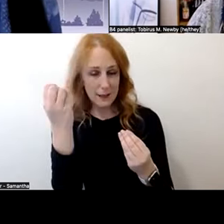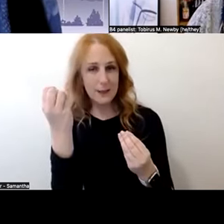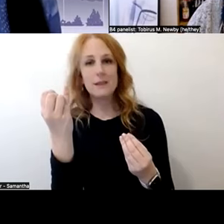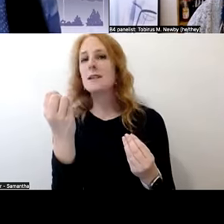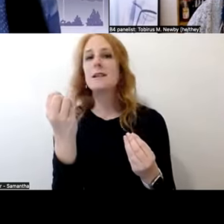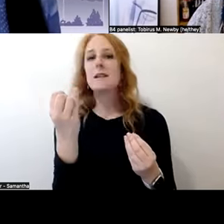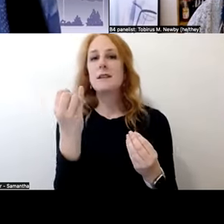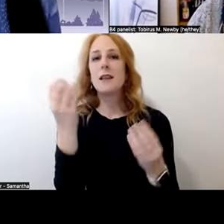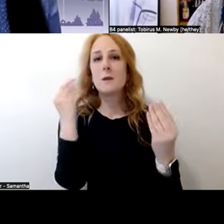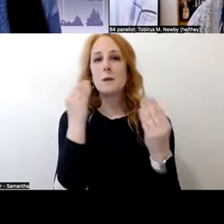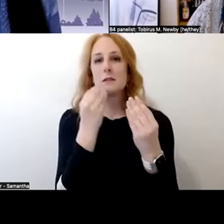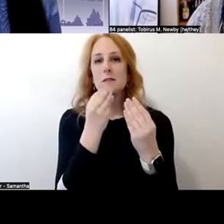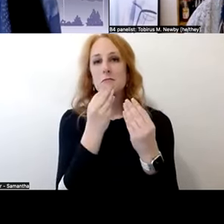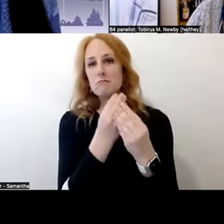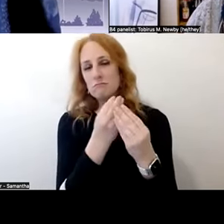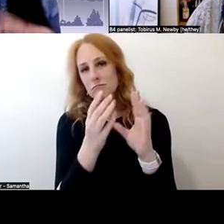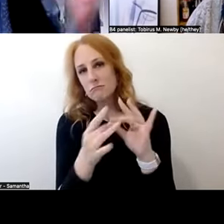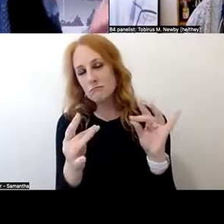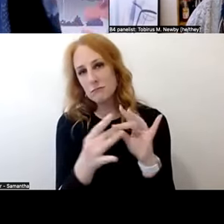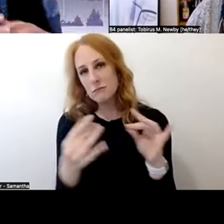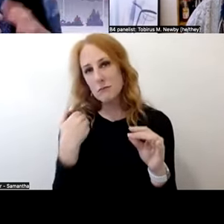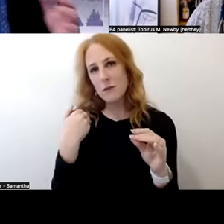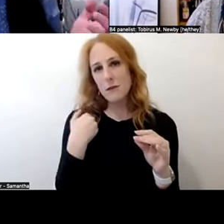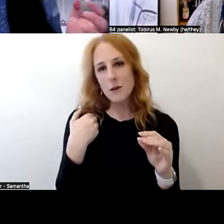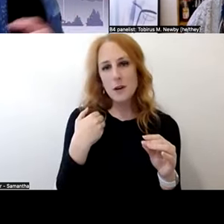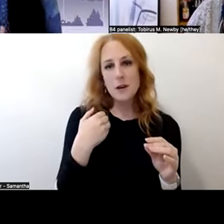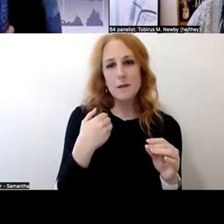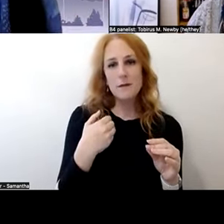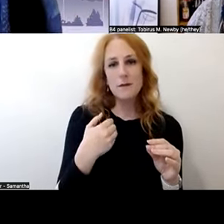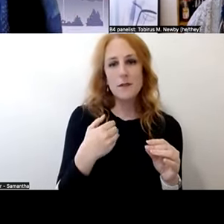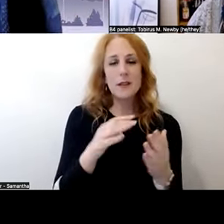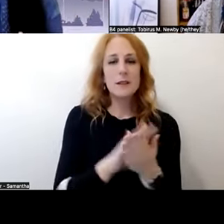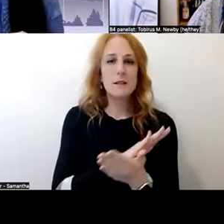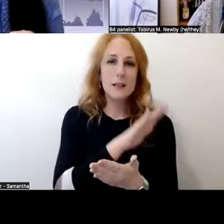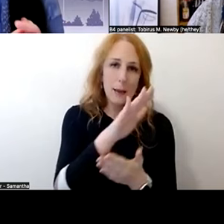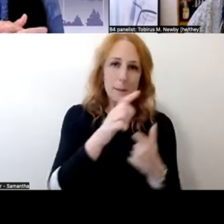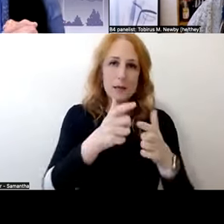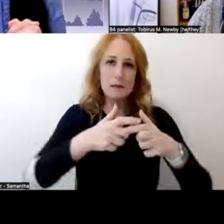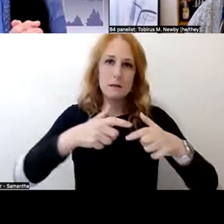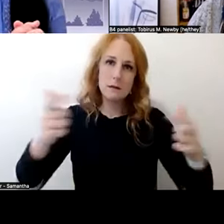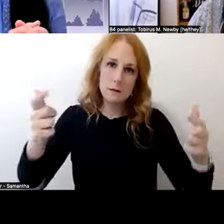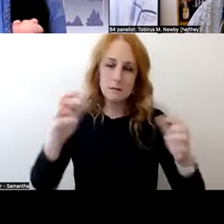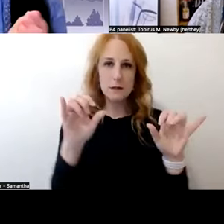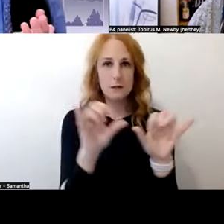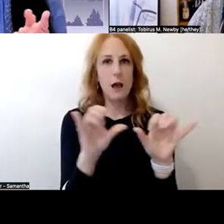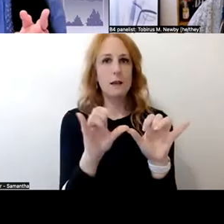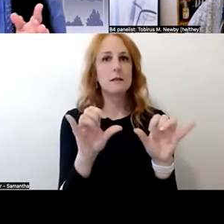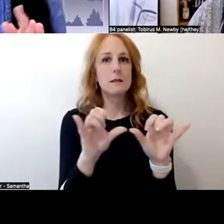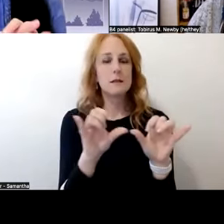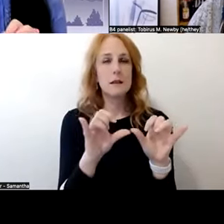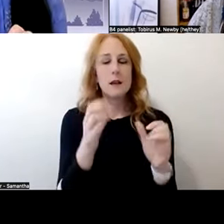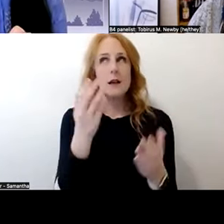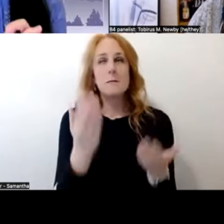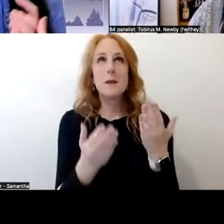been shared earlier already around scale, like the scale of our campus and that kind of thing. And this might